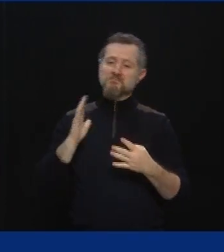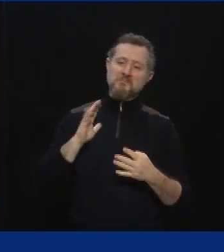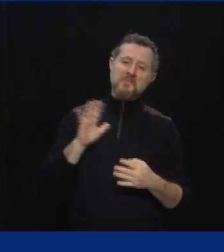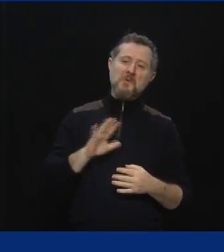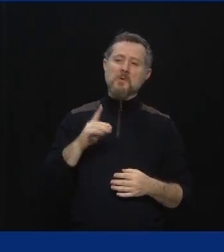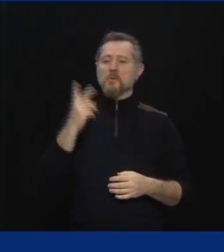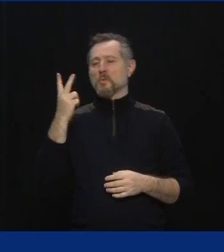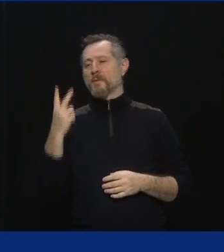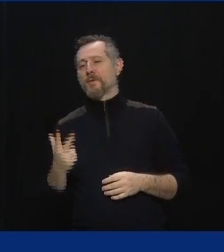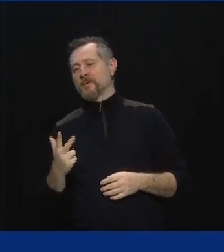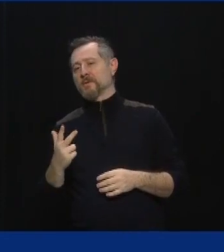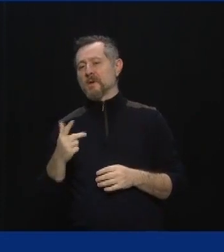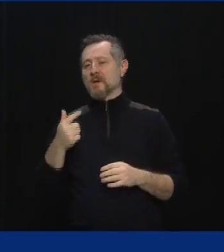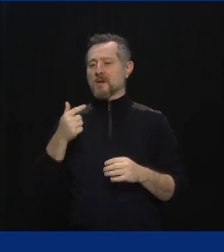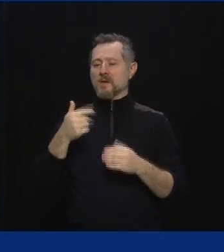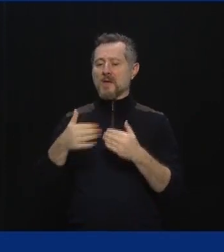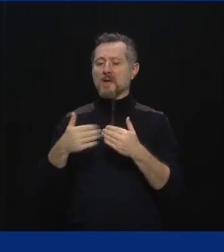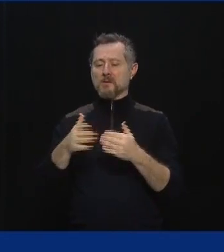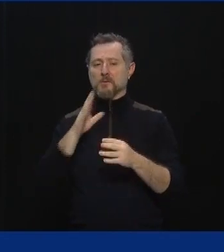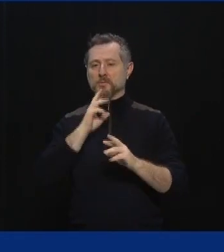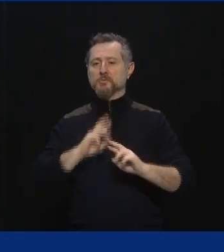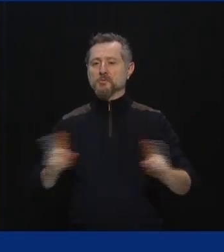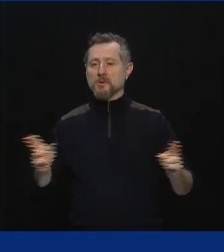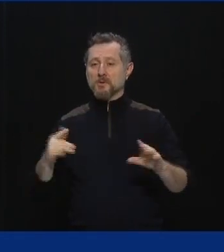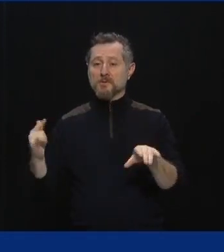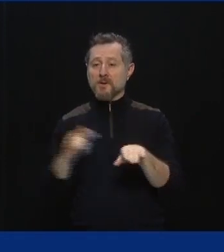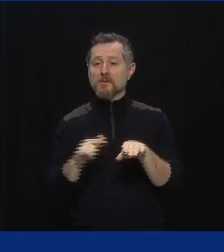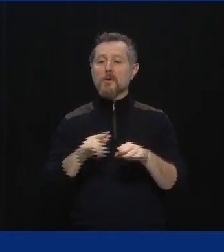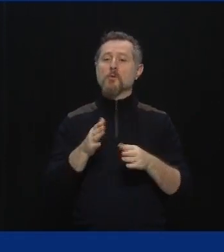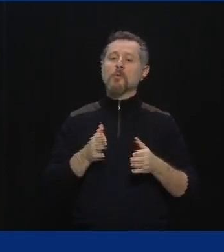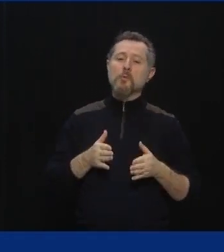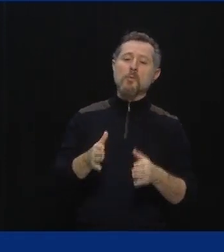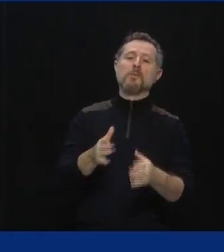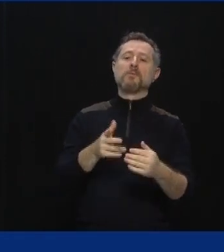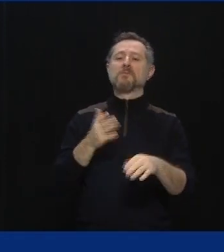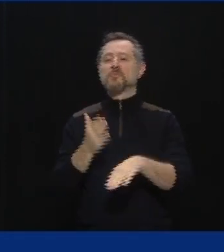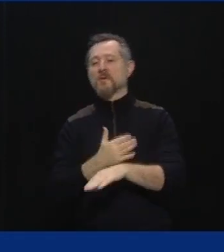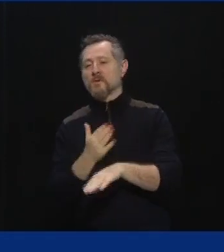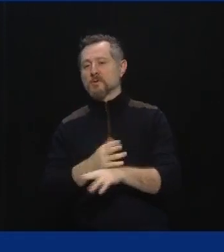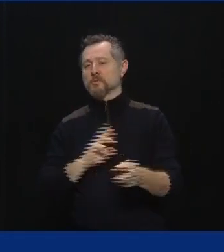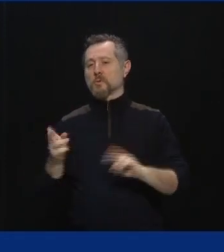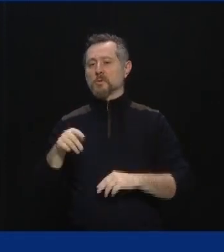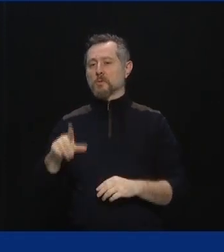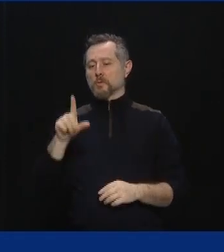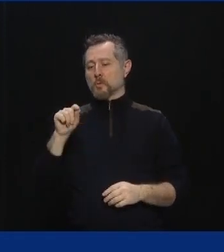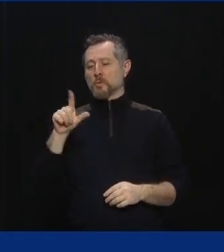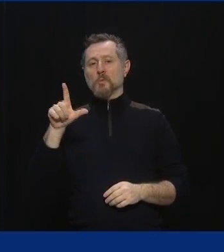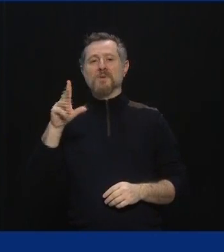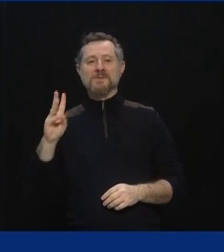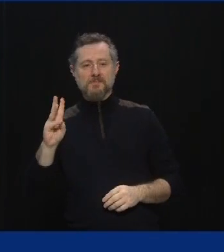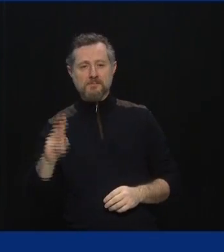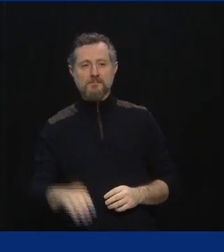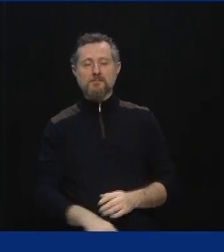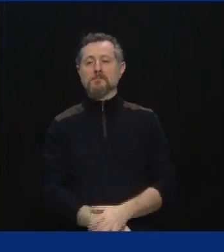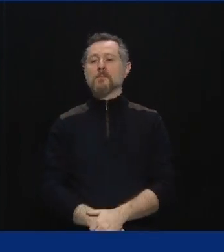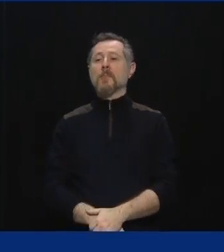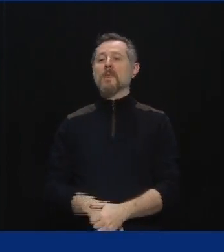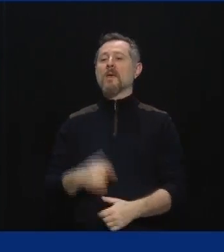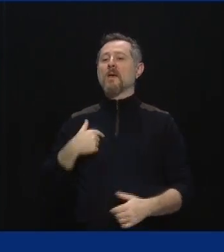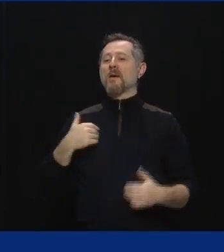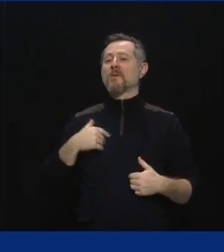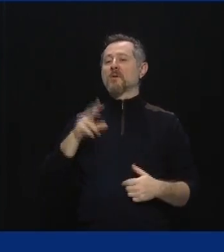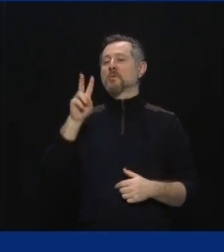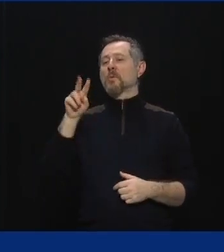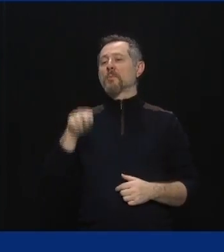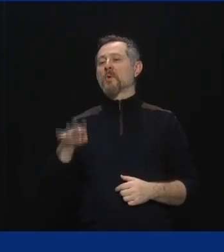the arrivals, departures, roadway, and other improvements in 2026. The terminal itself will have 2.4 million square